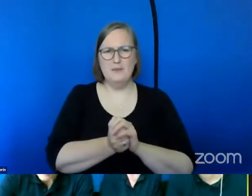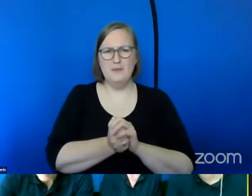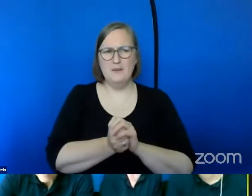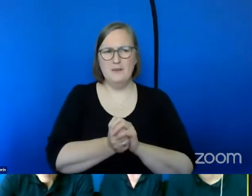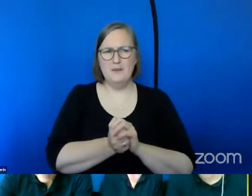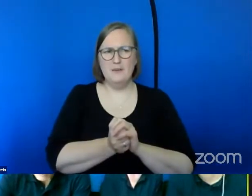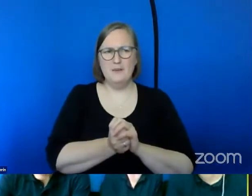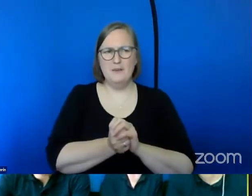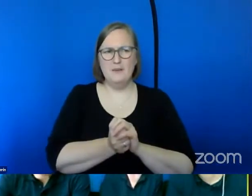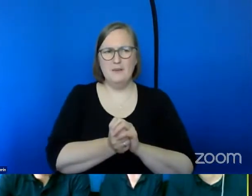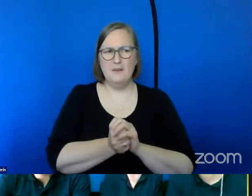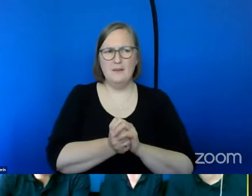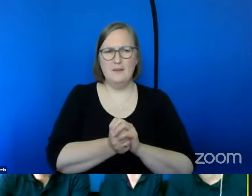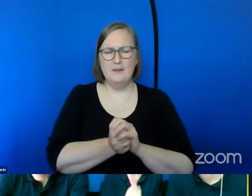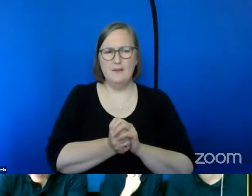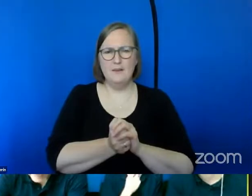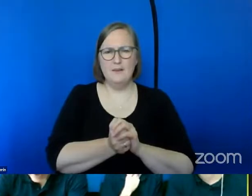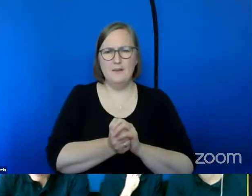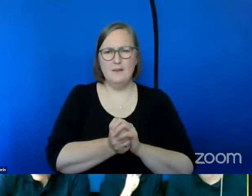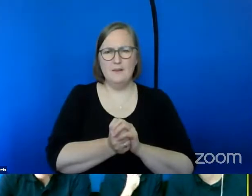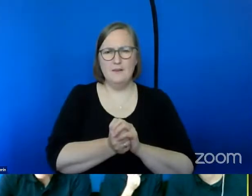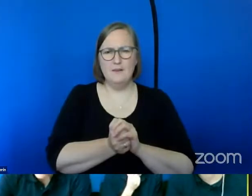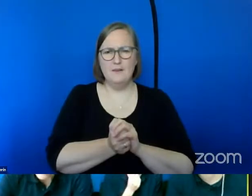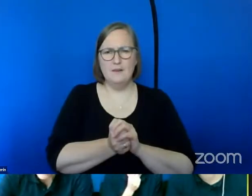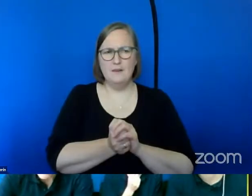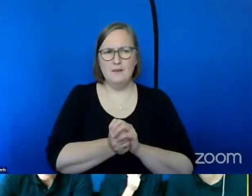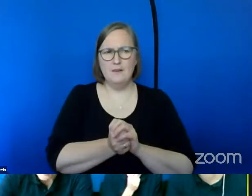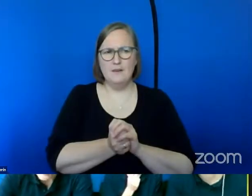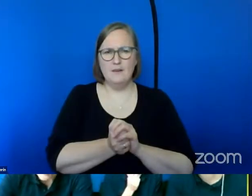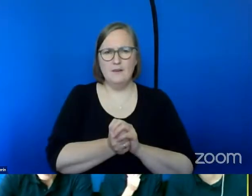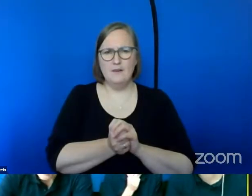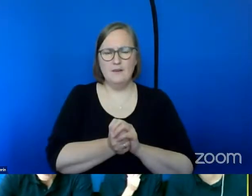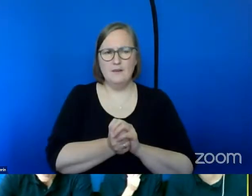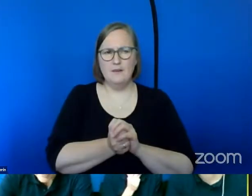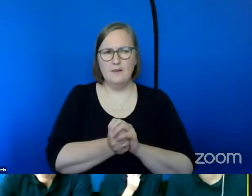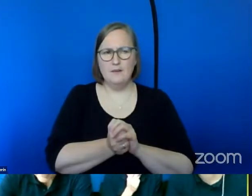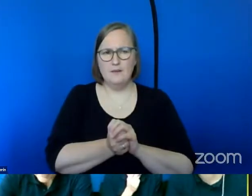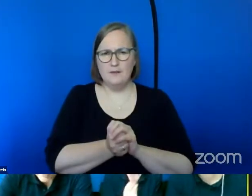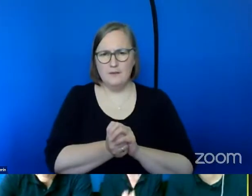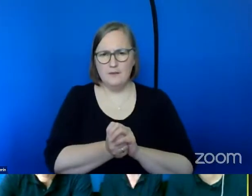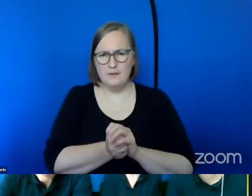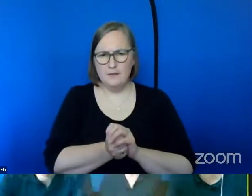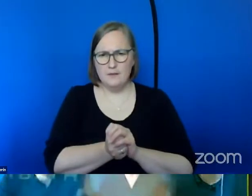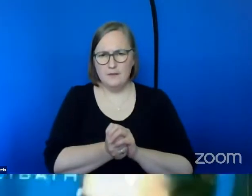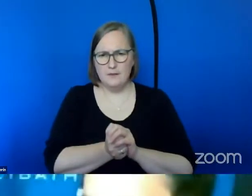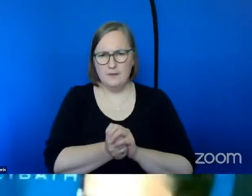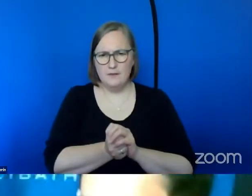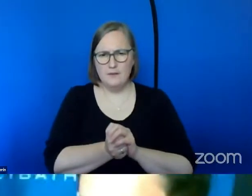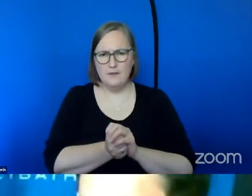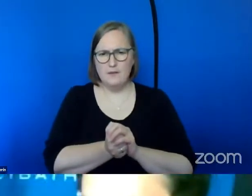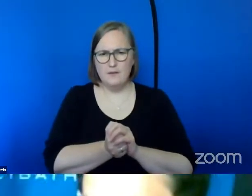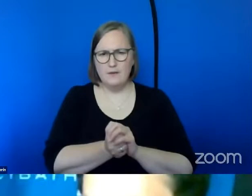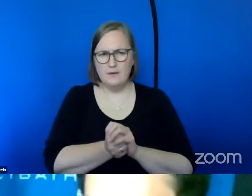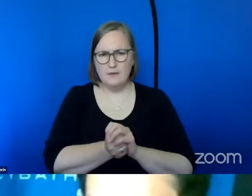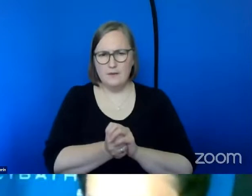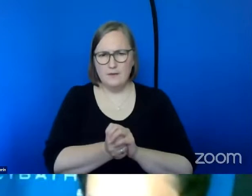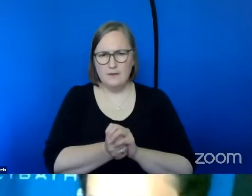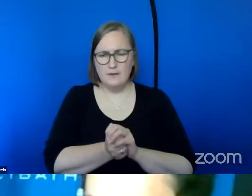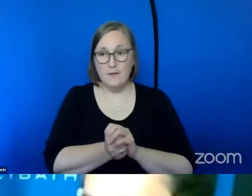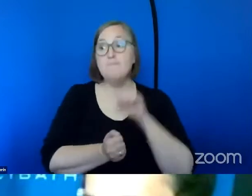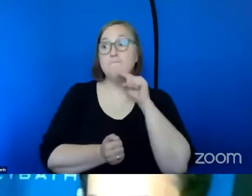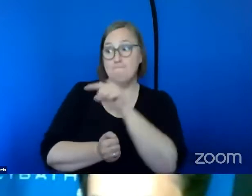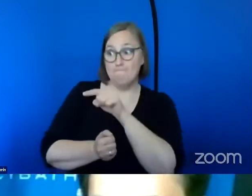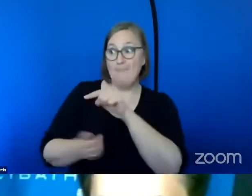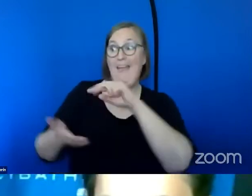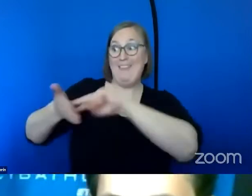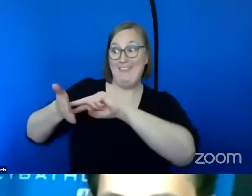very fast for taking object. And yes, it is dangerous.